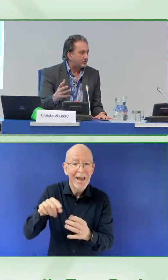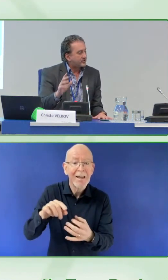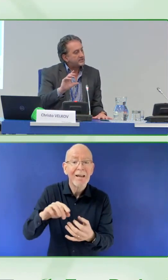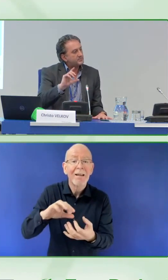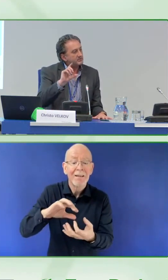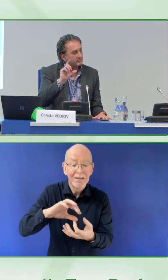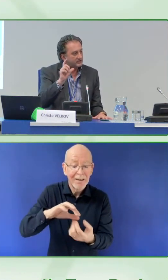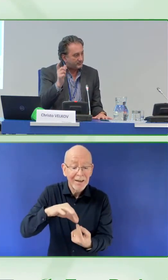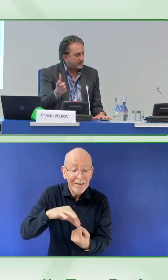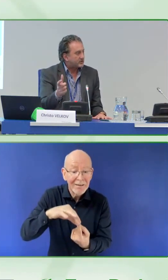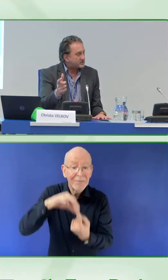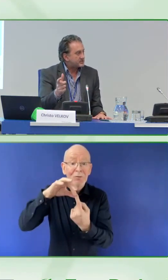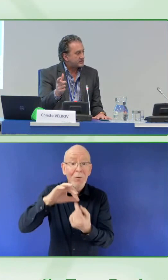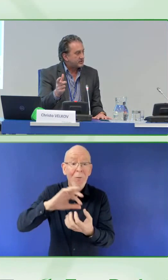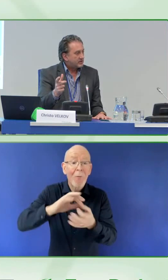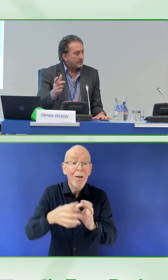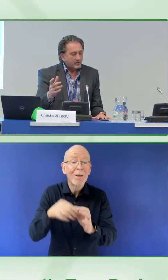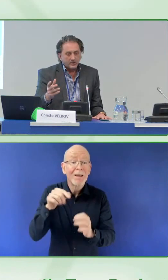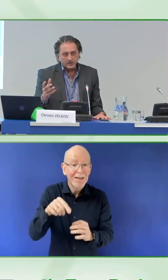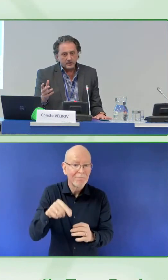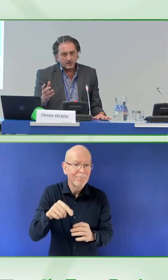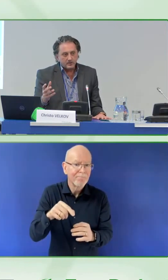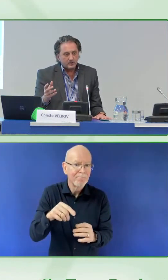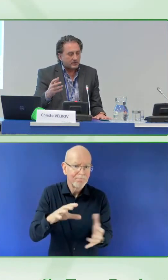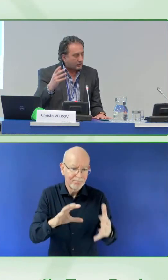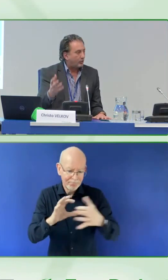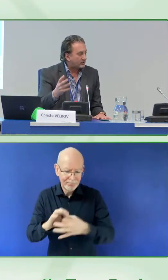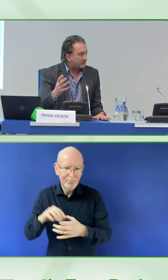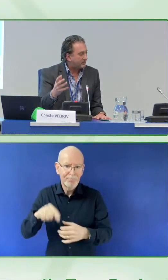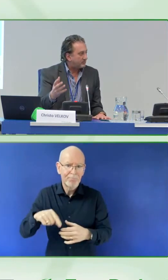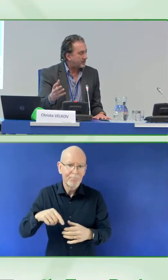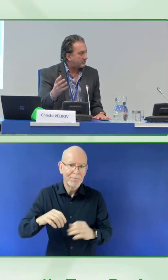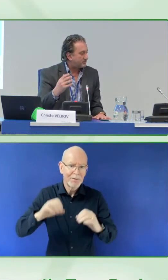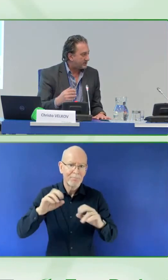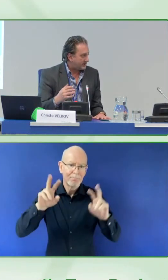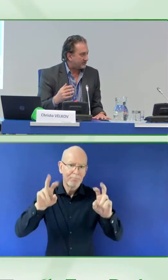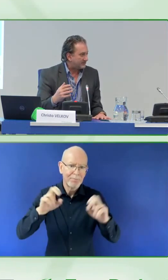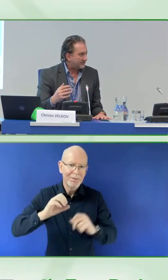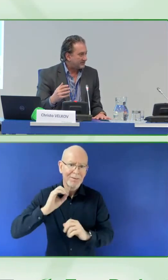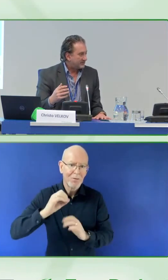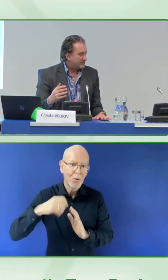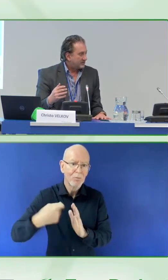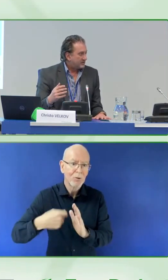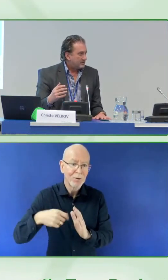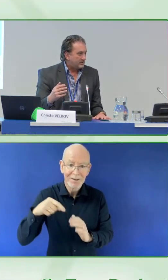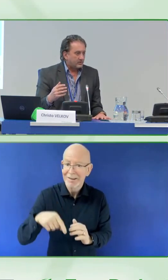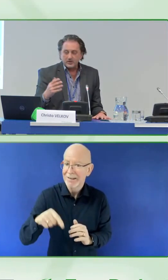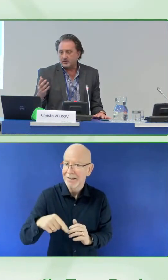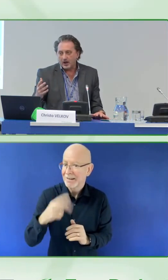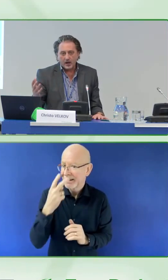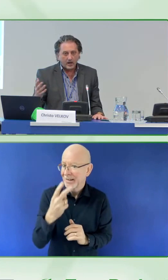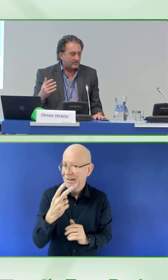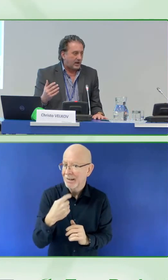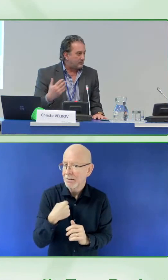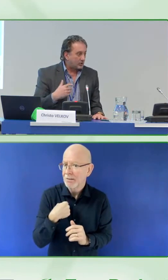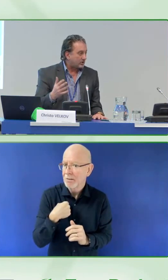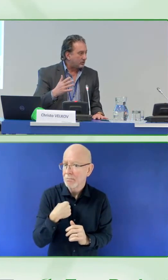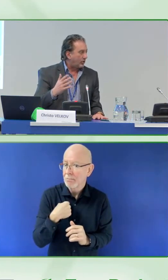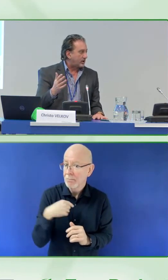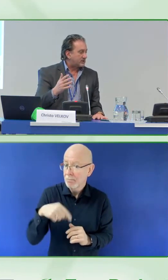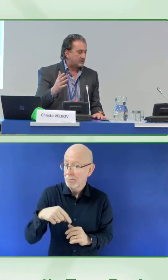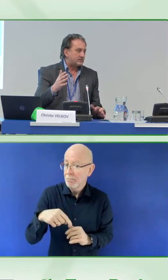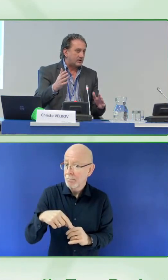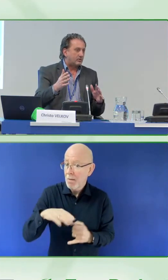of proof has been reversed in the court of public opinion. You know, I'm